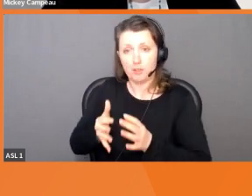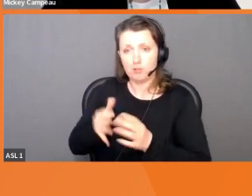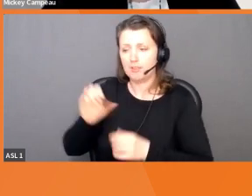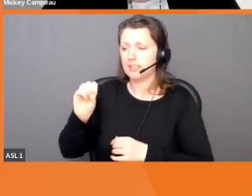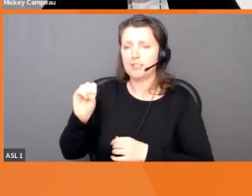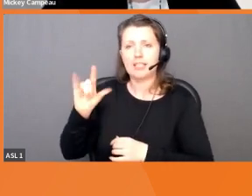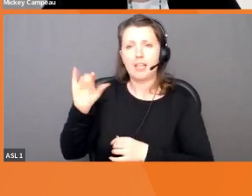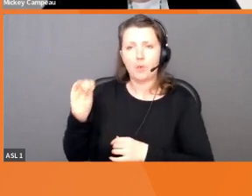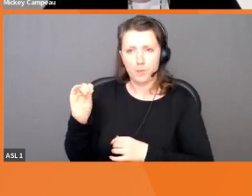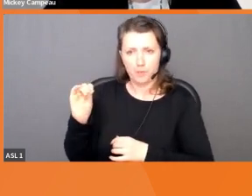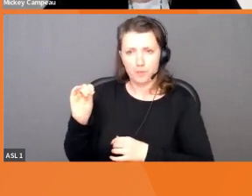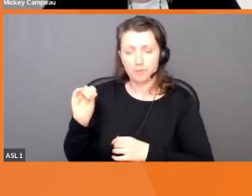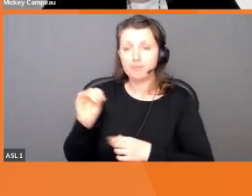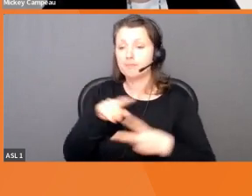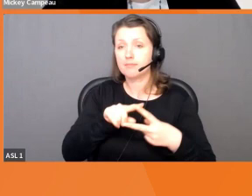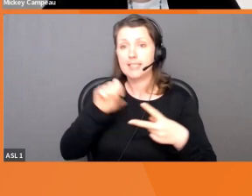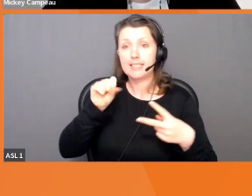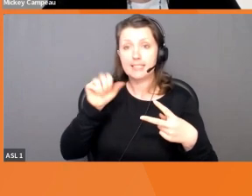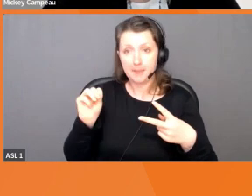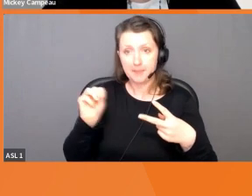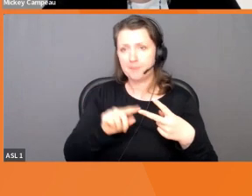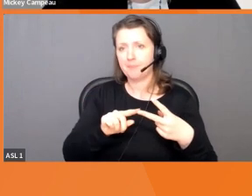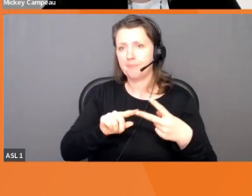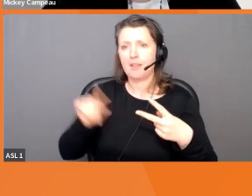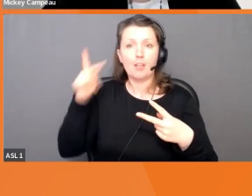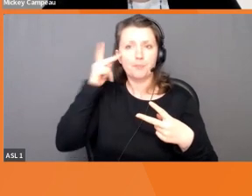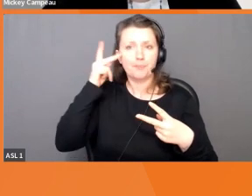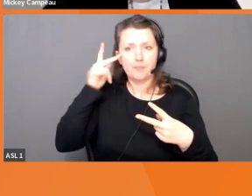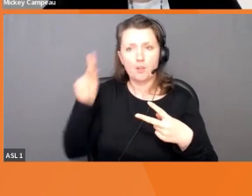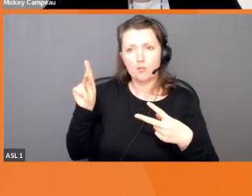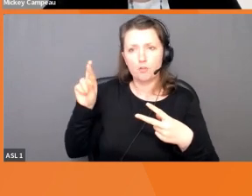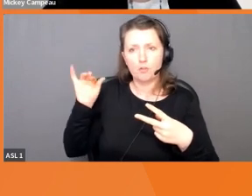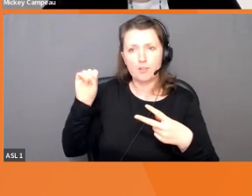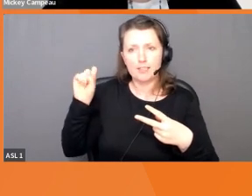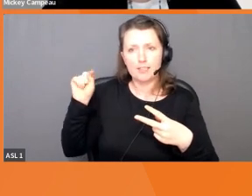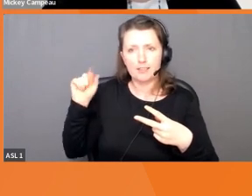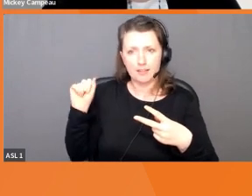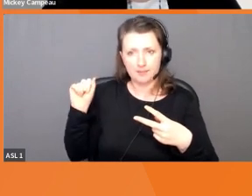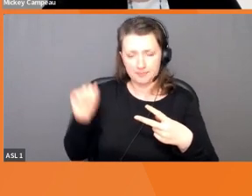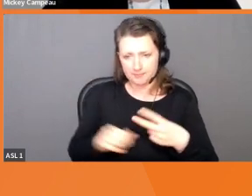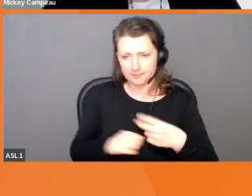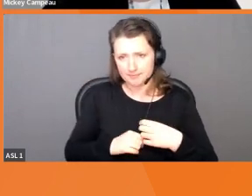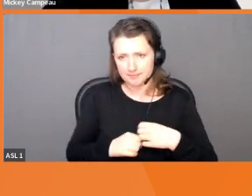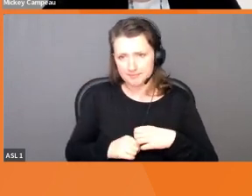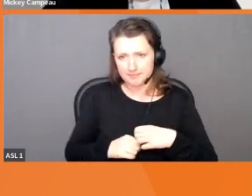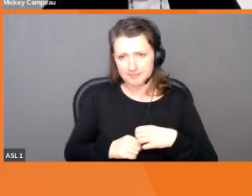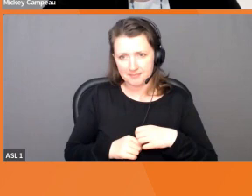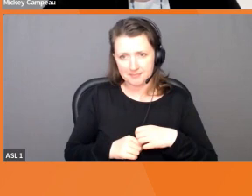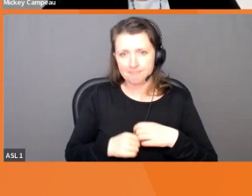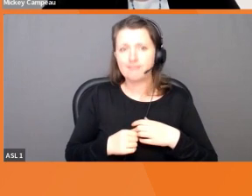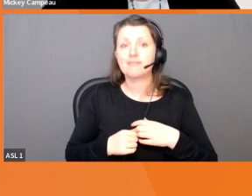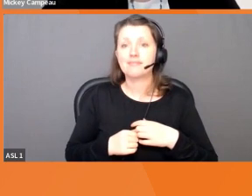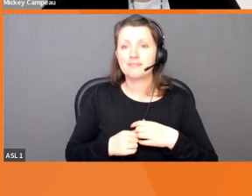Ottawa, Krista and Samantha. So thank you for both joining us, and thank you to SLEO. While I'm at it, I